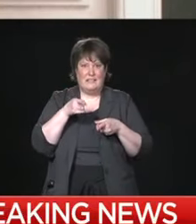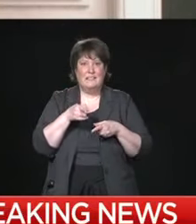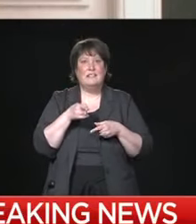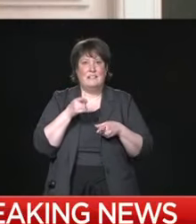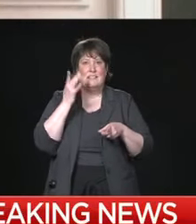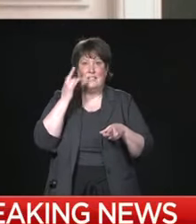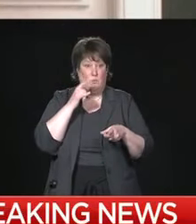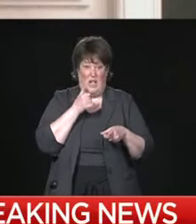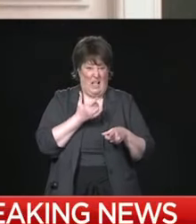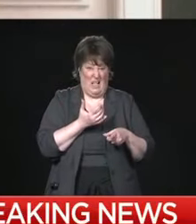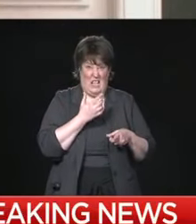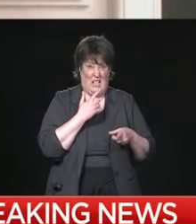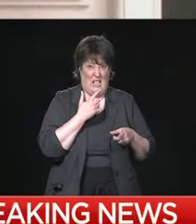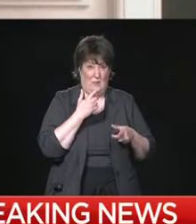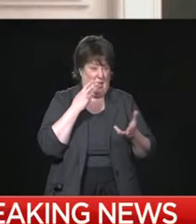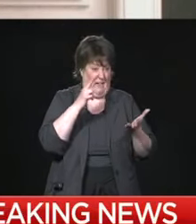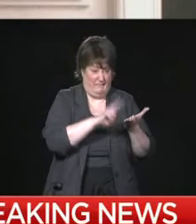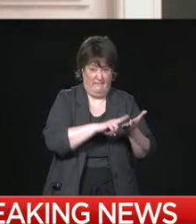to